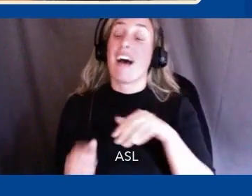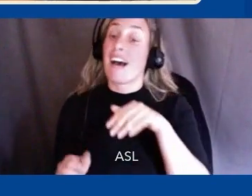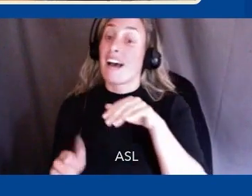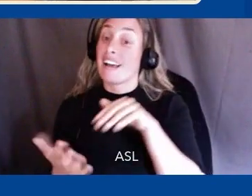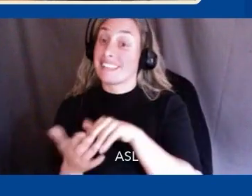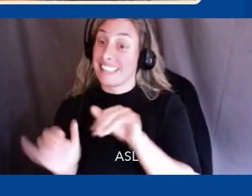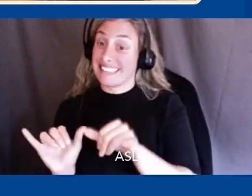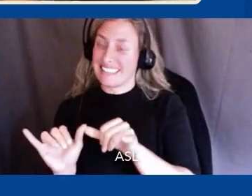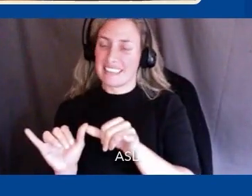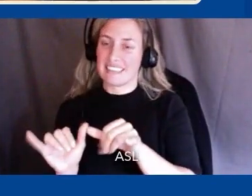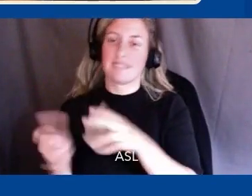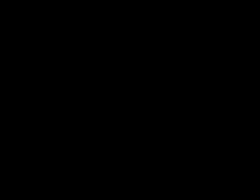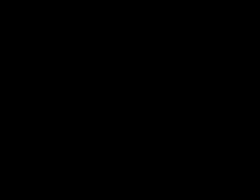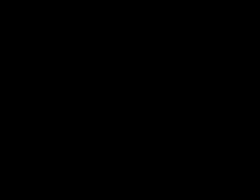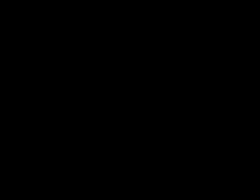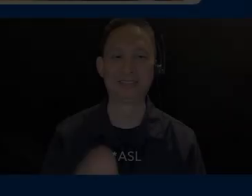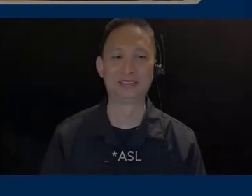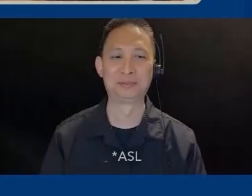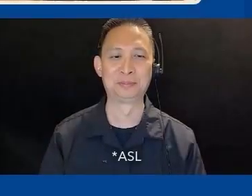become a filmmaker and a storyteller.